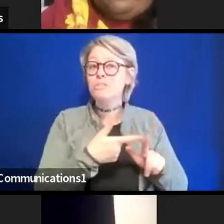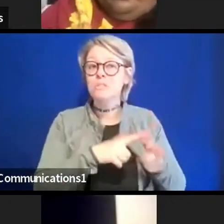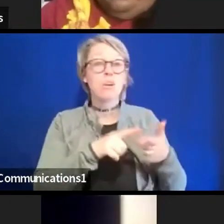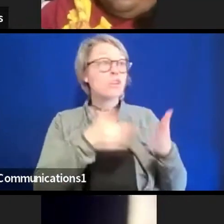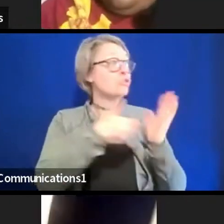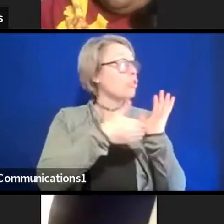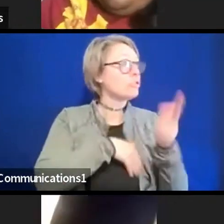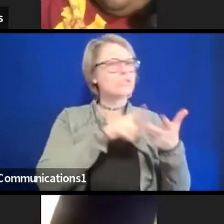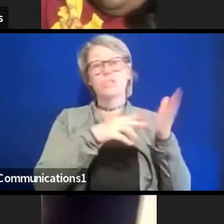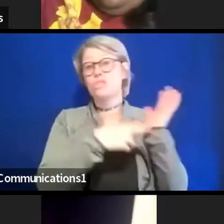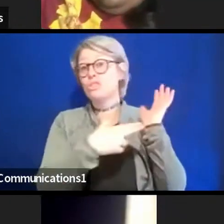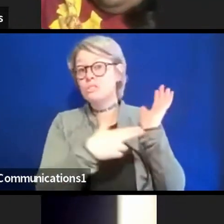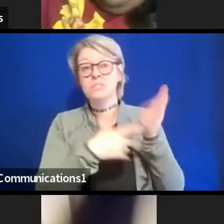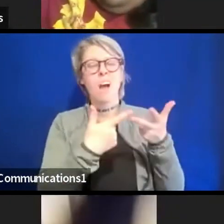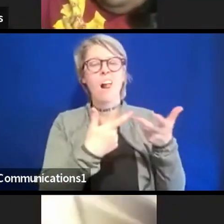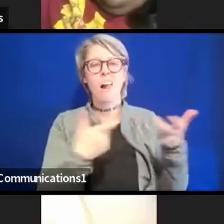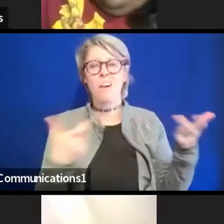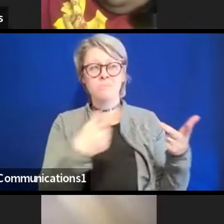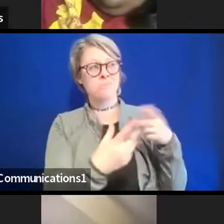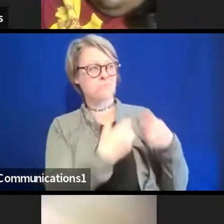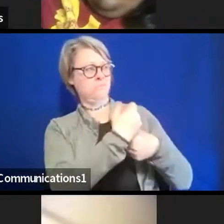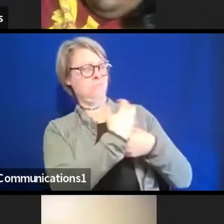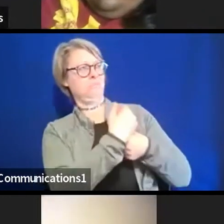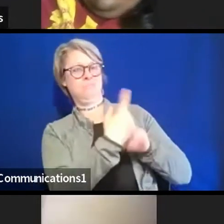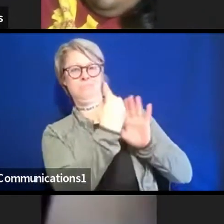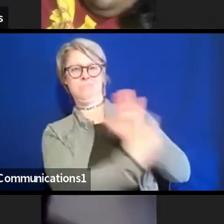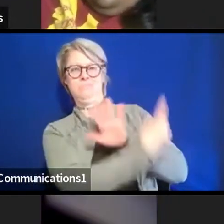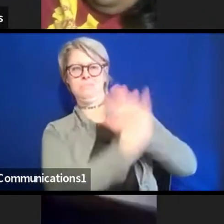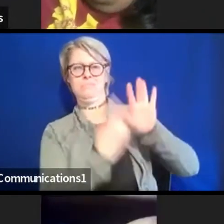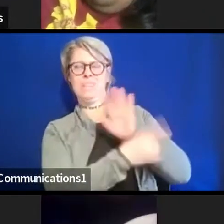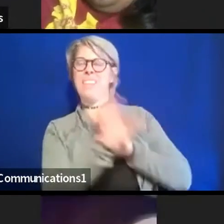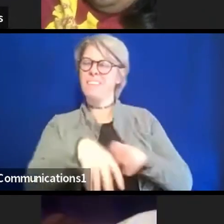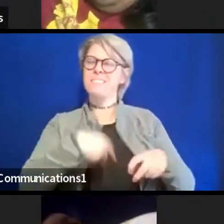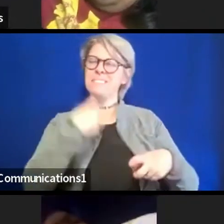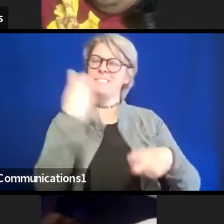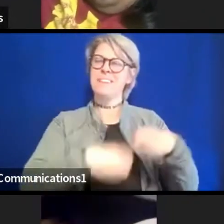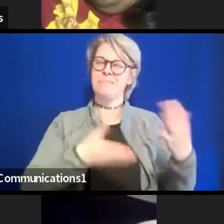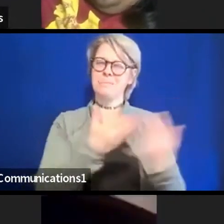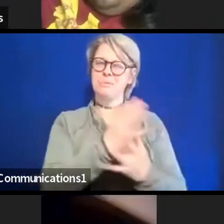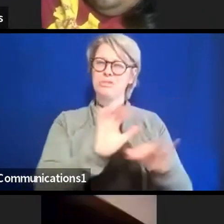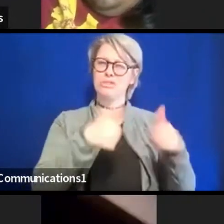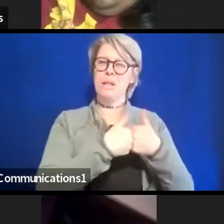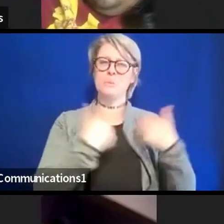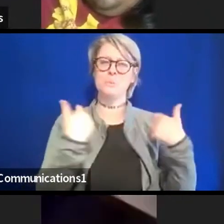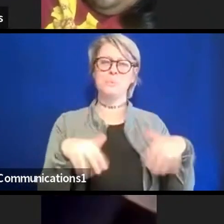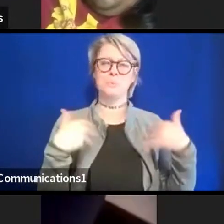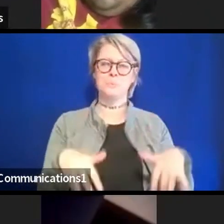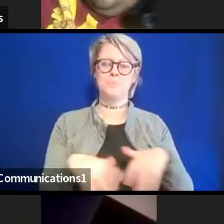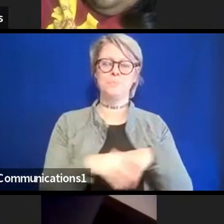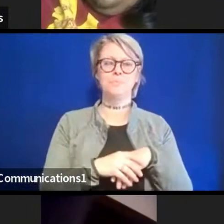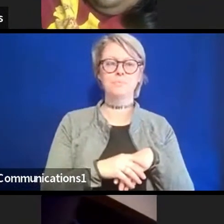doctors, nurses, etc. And so I'm finding that's very difficult and challenging.